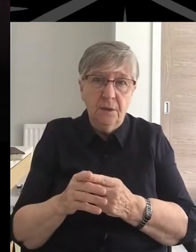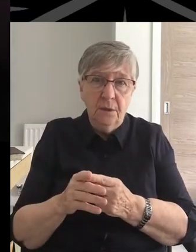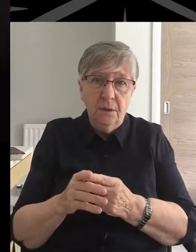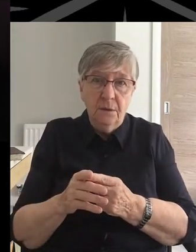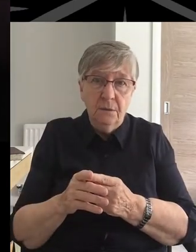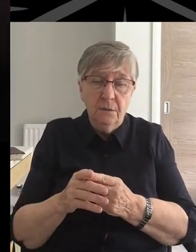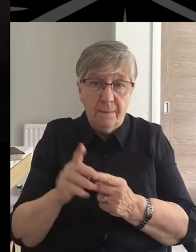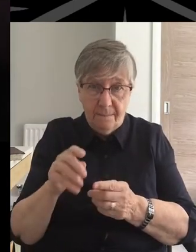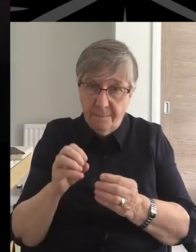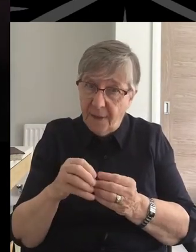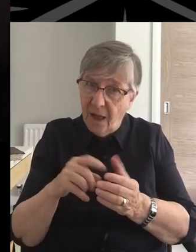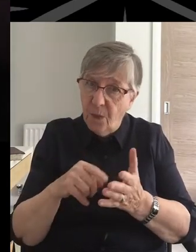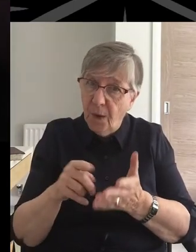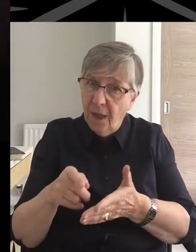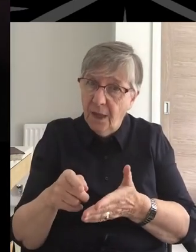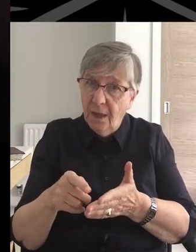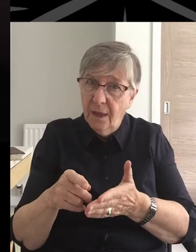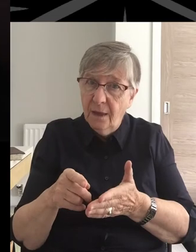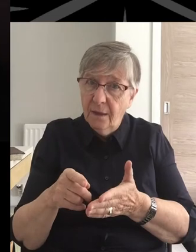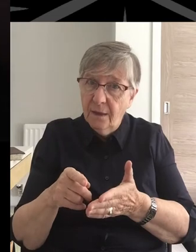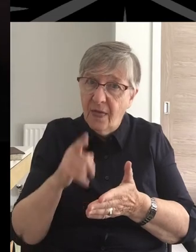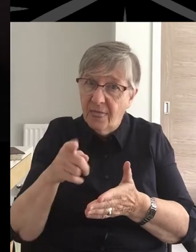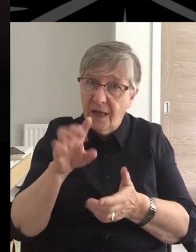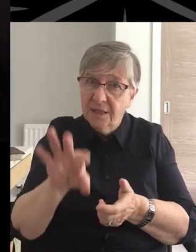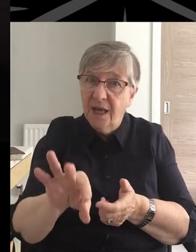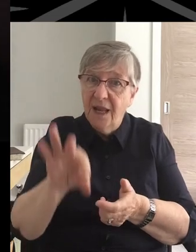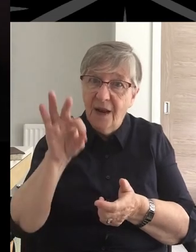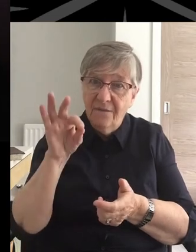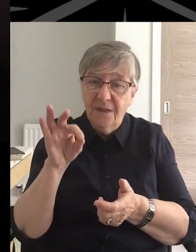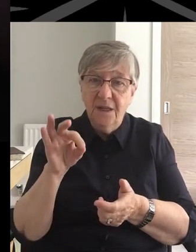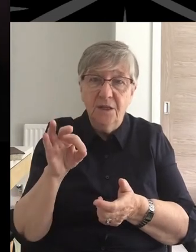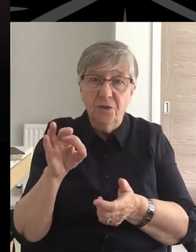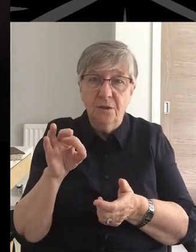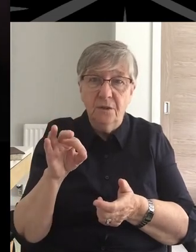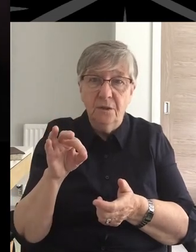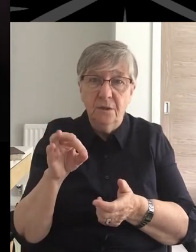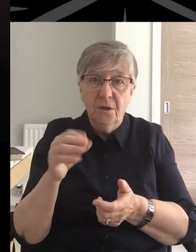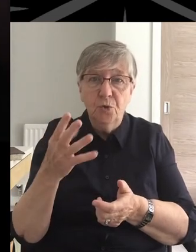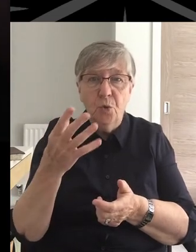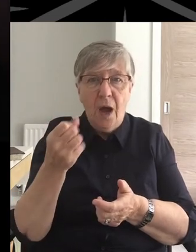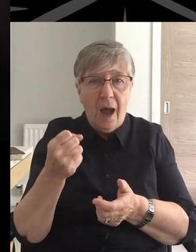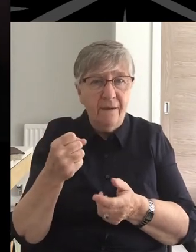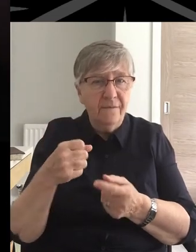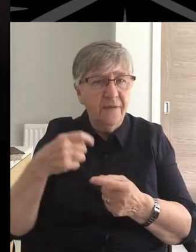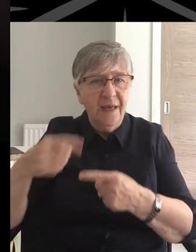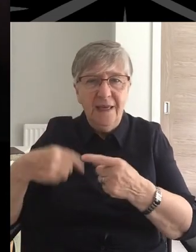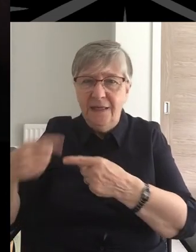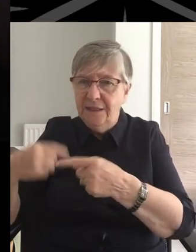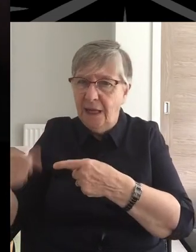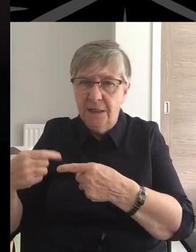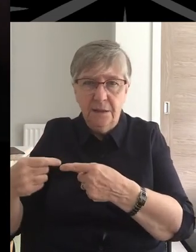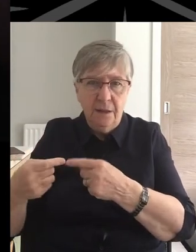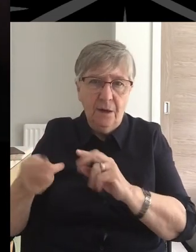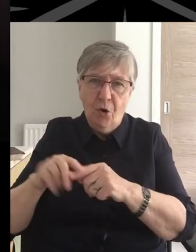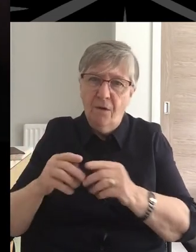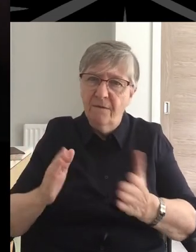by the way, as an invitation to have an eternity of happy birthdays.